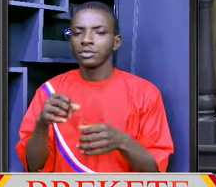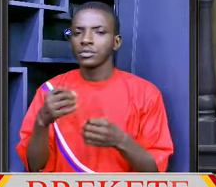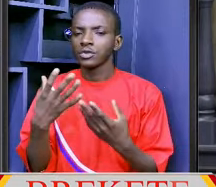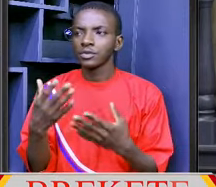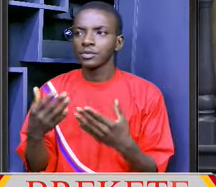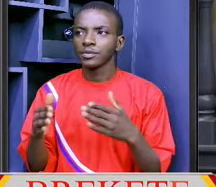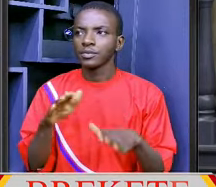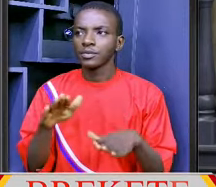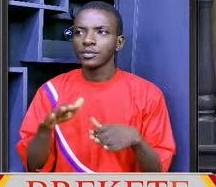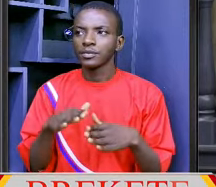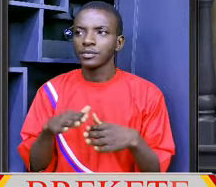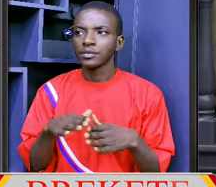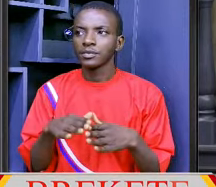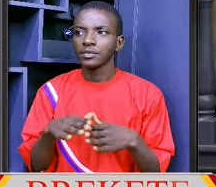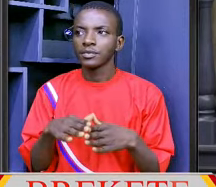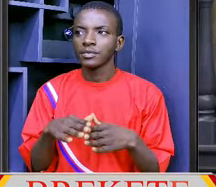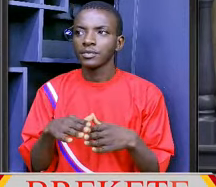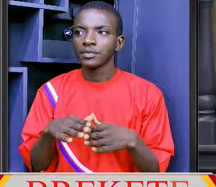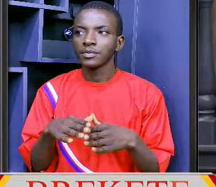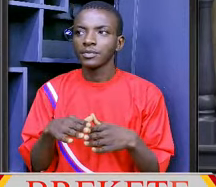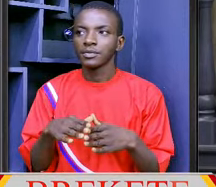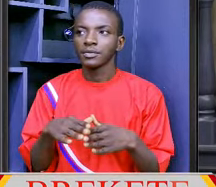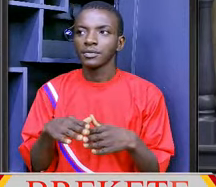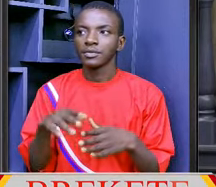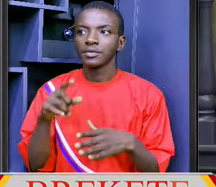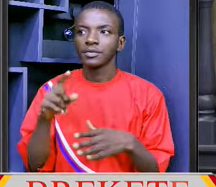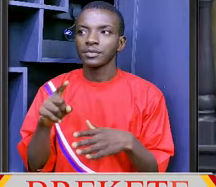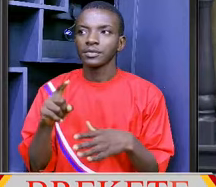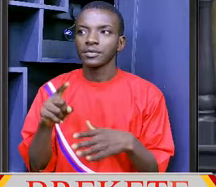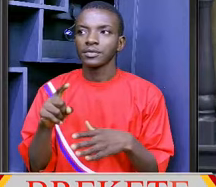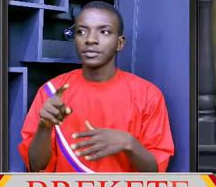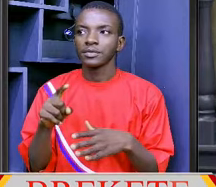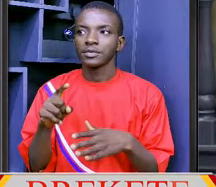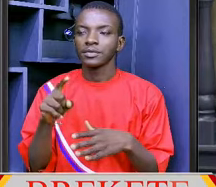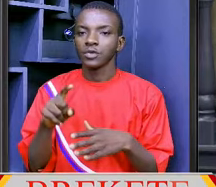the Nasarawa State job? I think we are